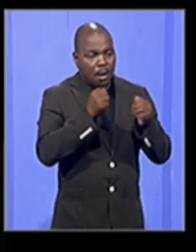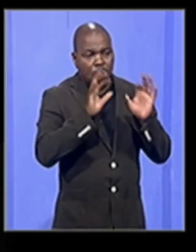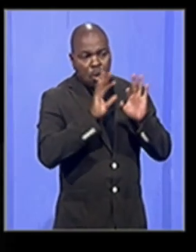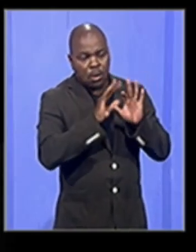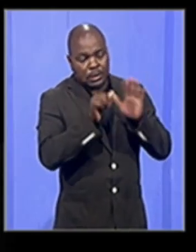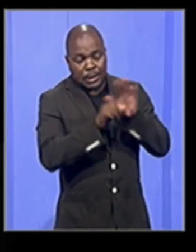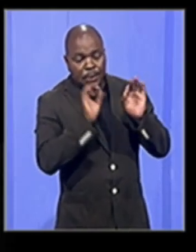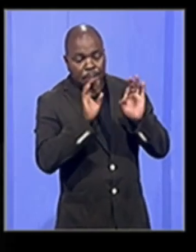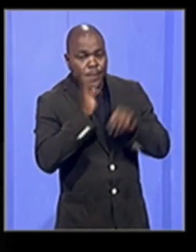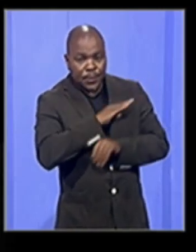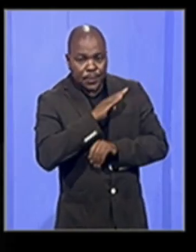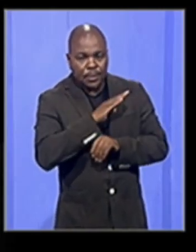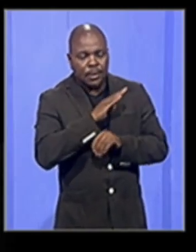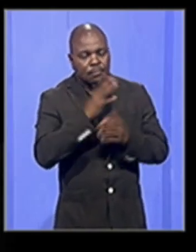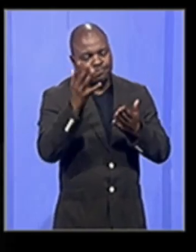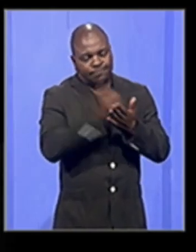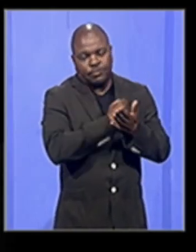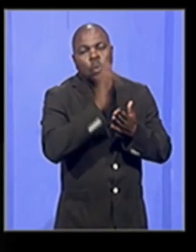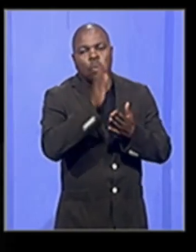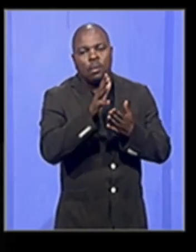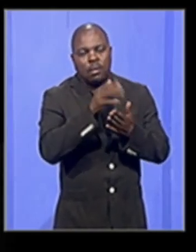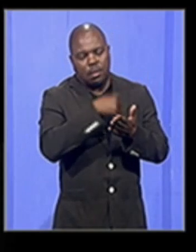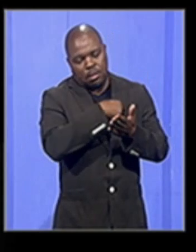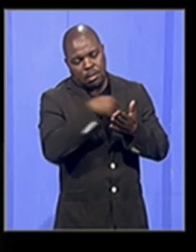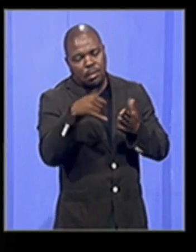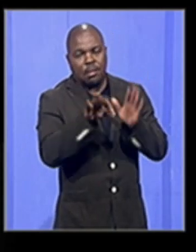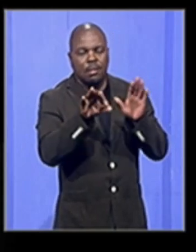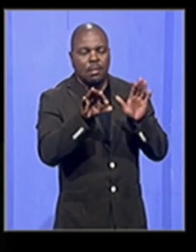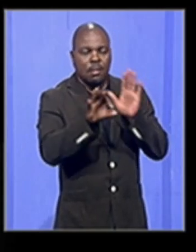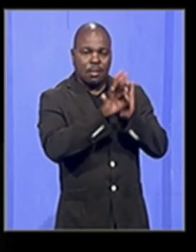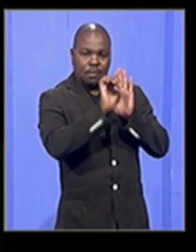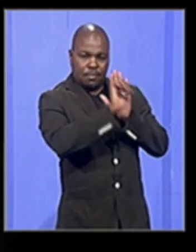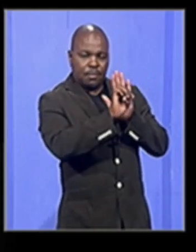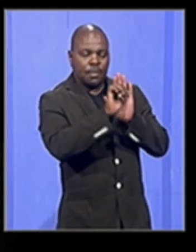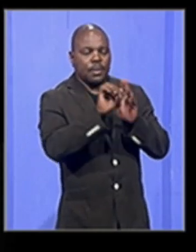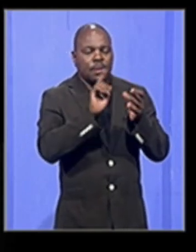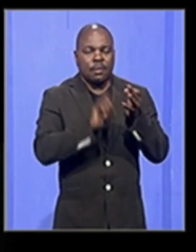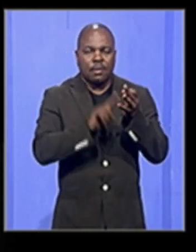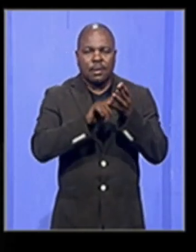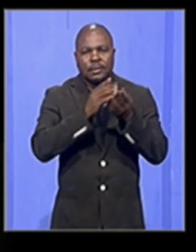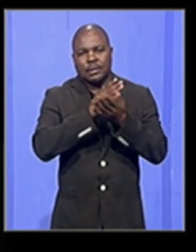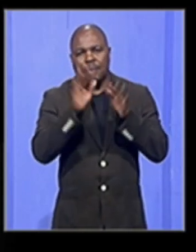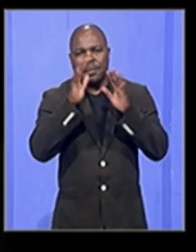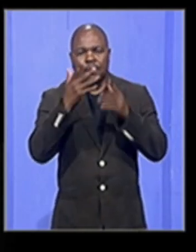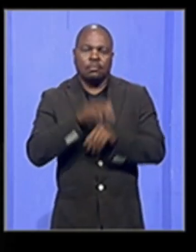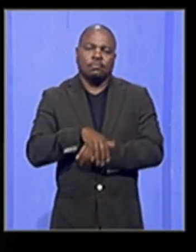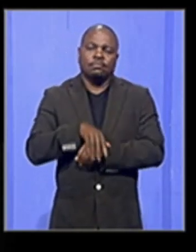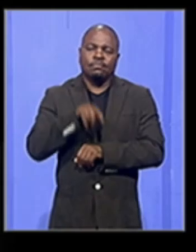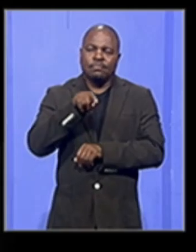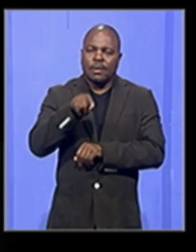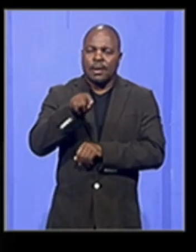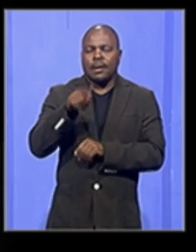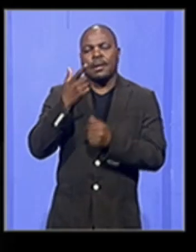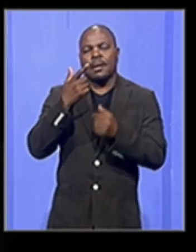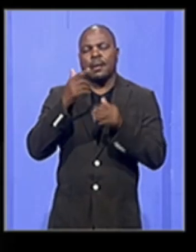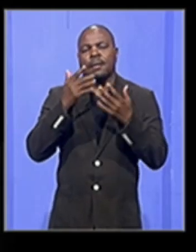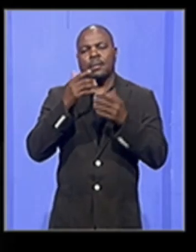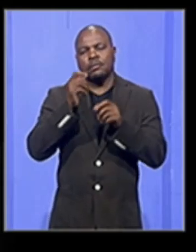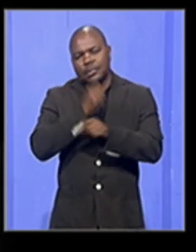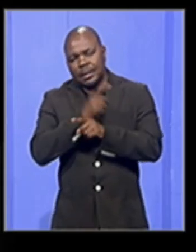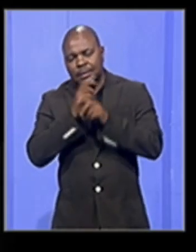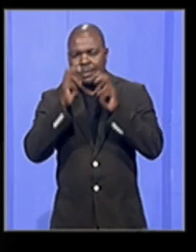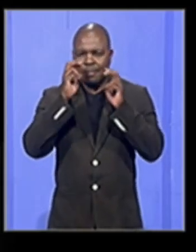will be discontinued, and those who are driving in violation of public transport operator permits will have